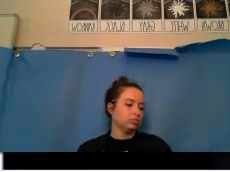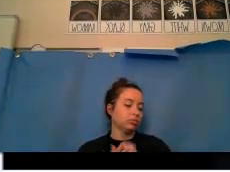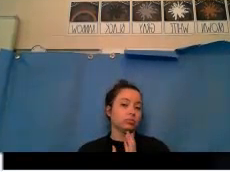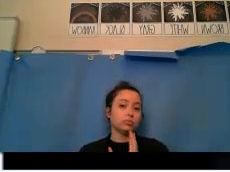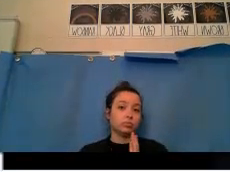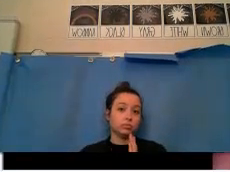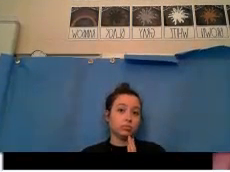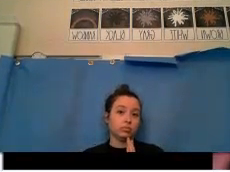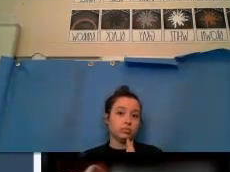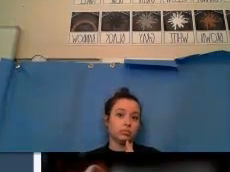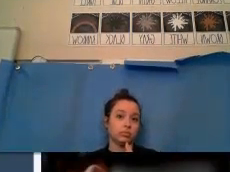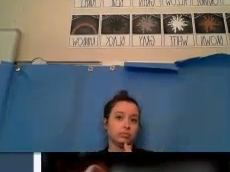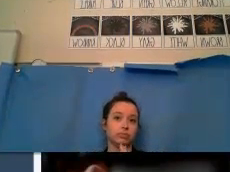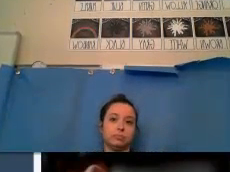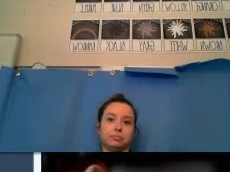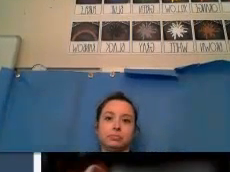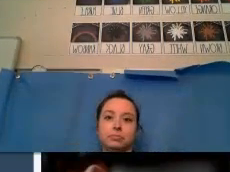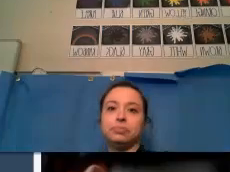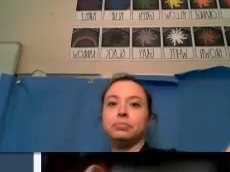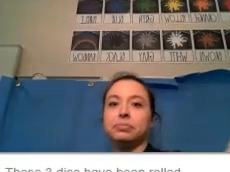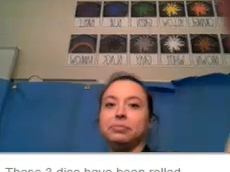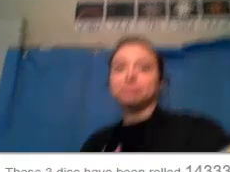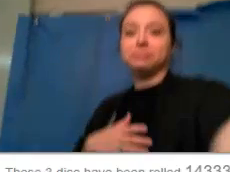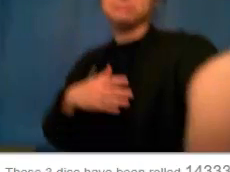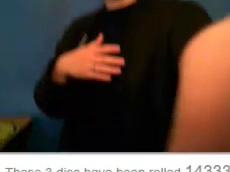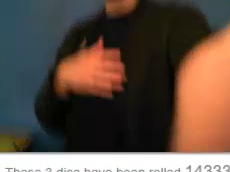Alright, go back to your dice page.